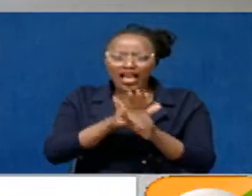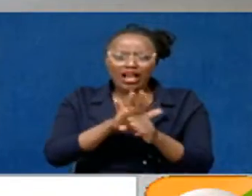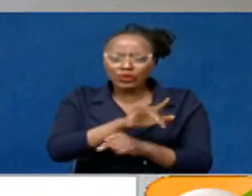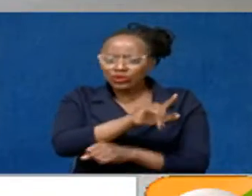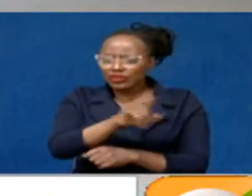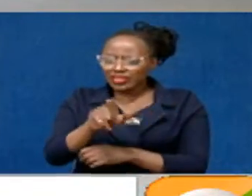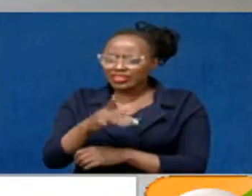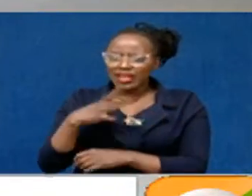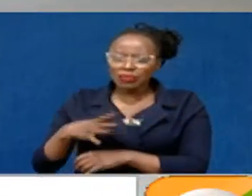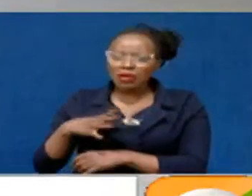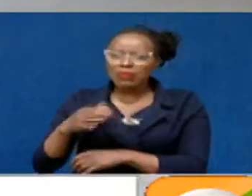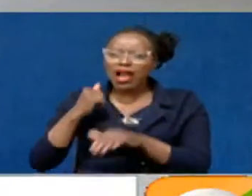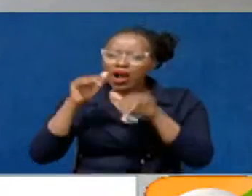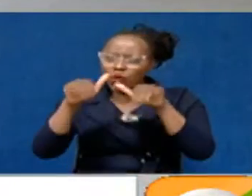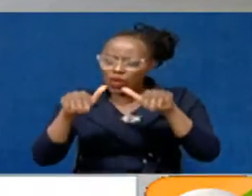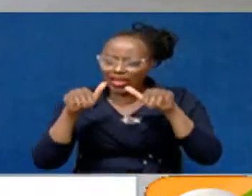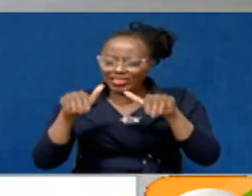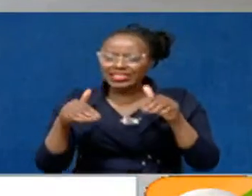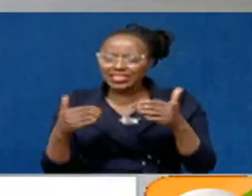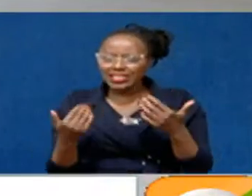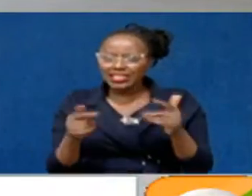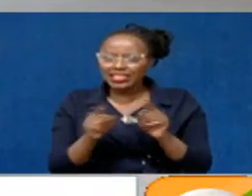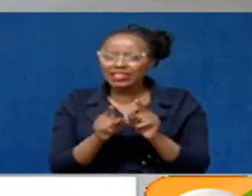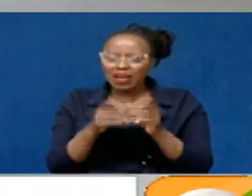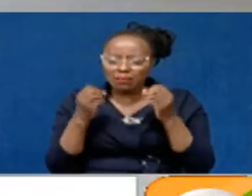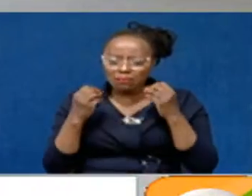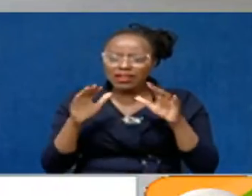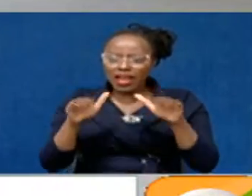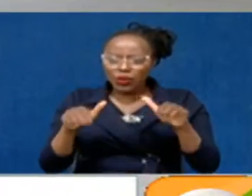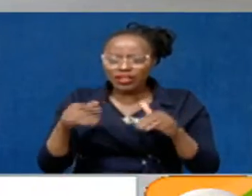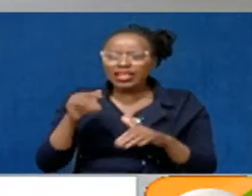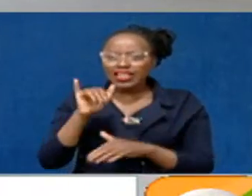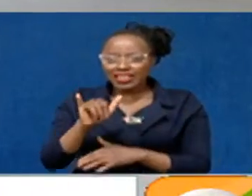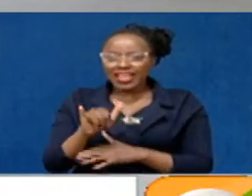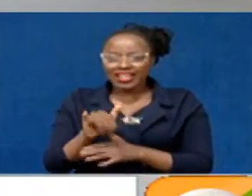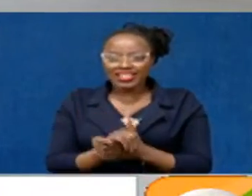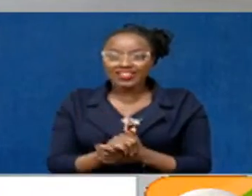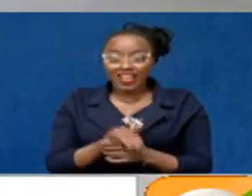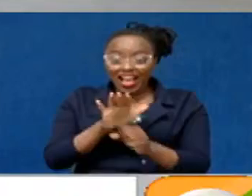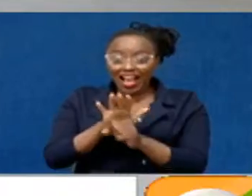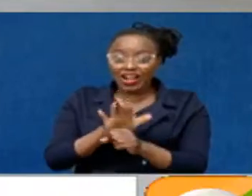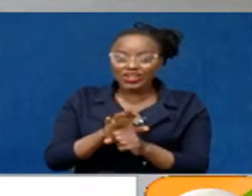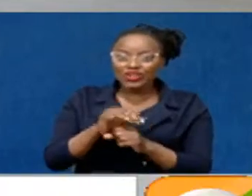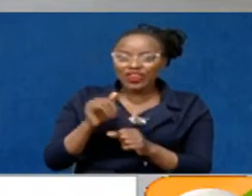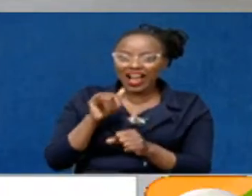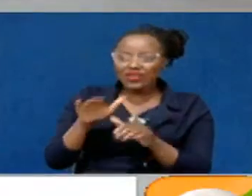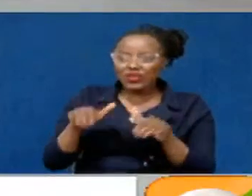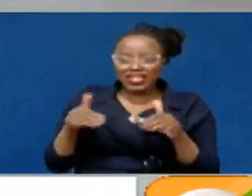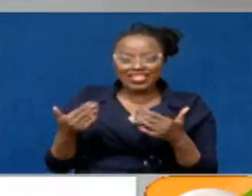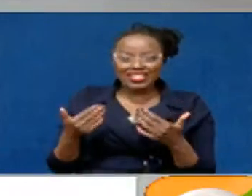actually are waiting. Yeah. So I mean, when Lina says